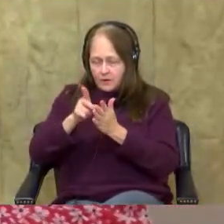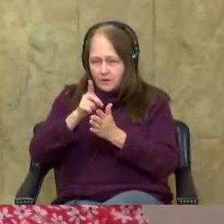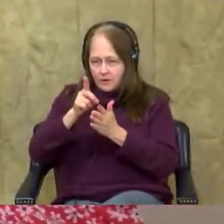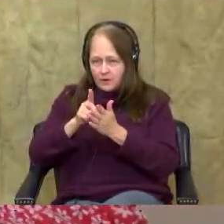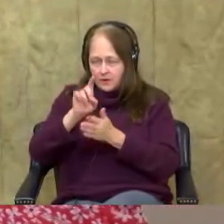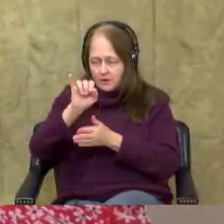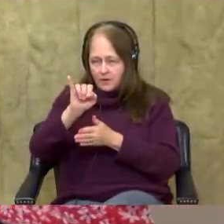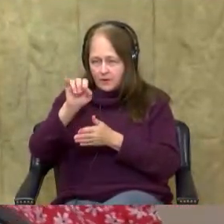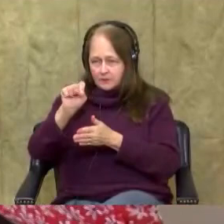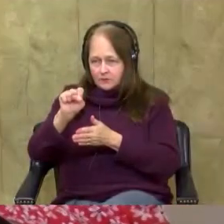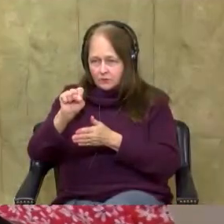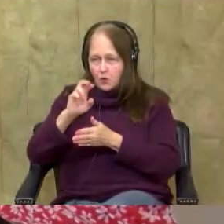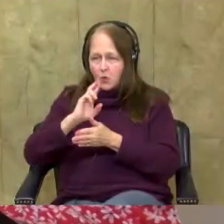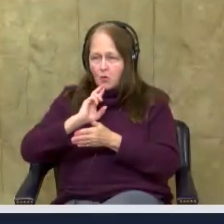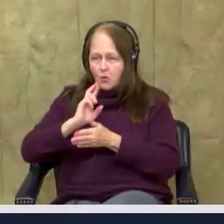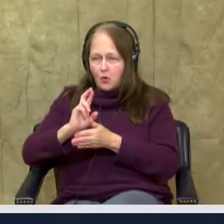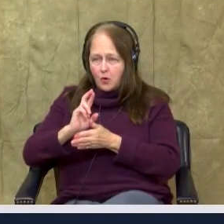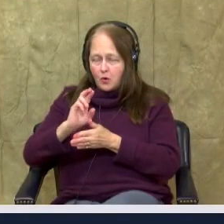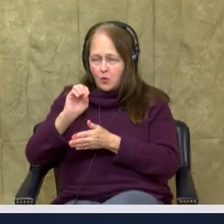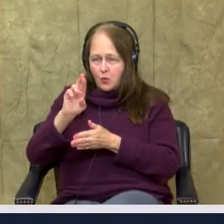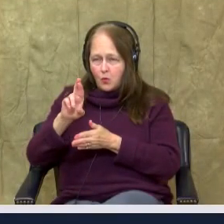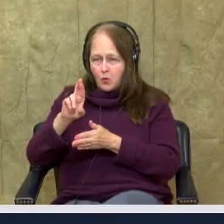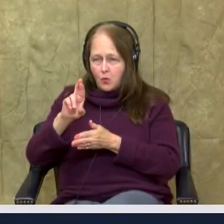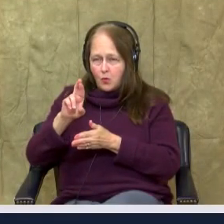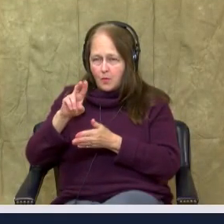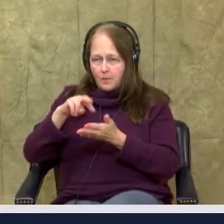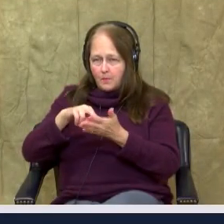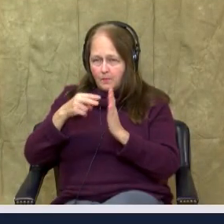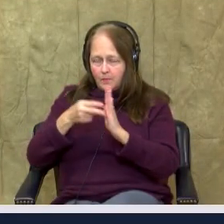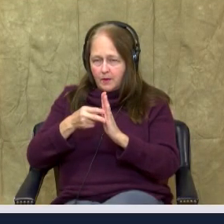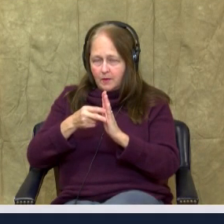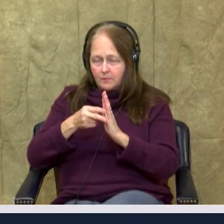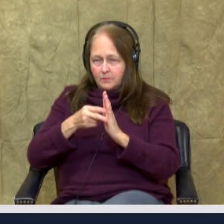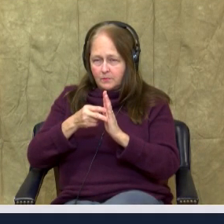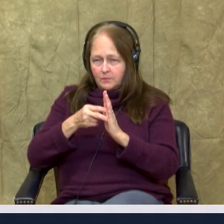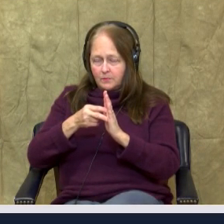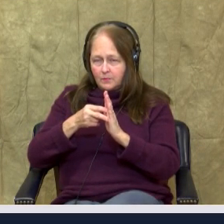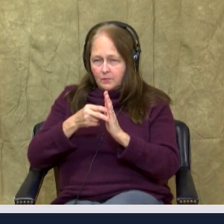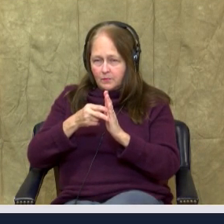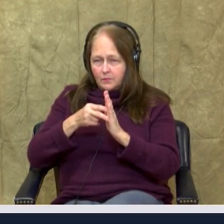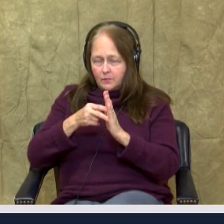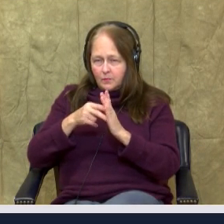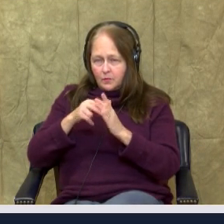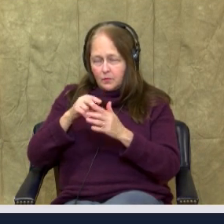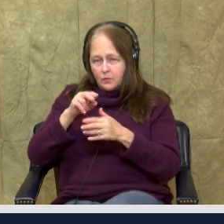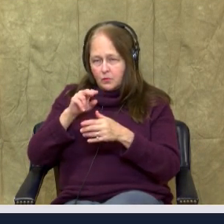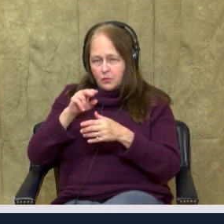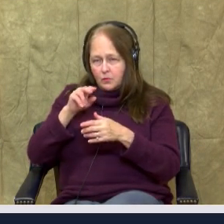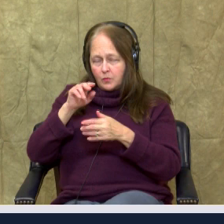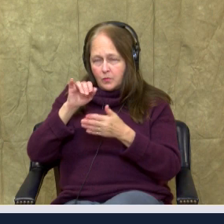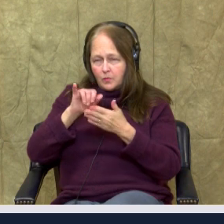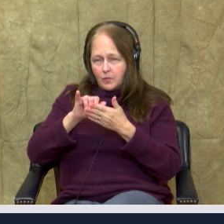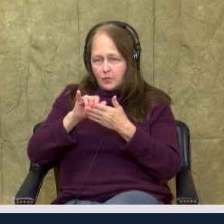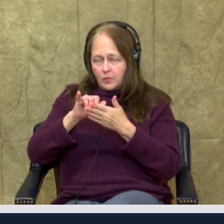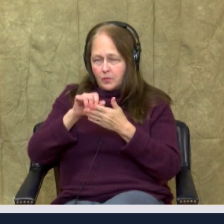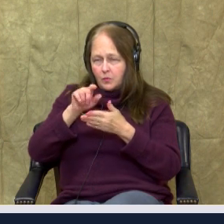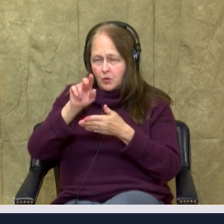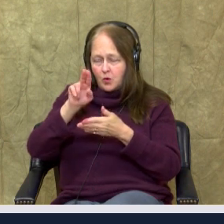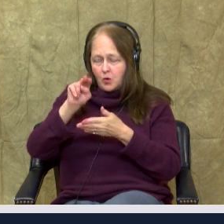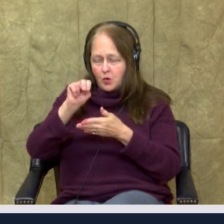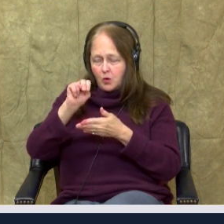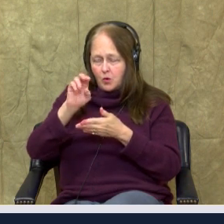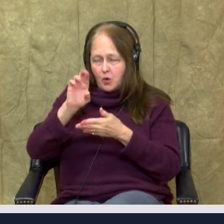be is, are, or, means, or refers to. So for example, unconquerable means